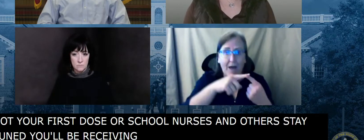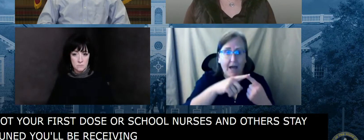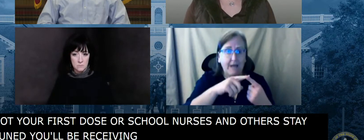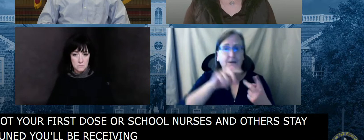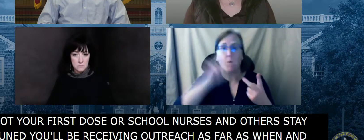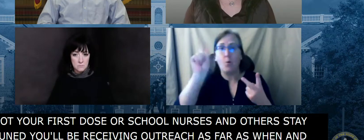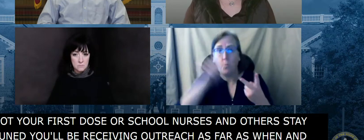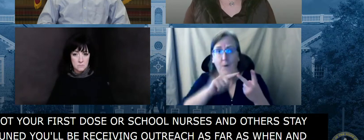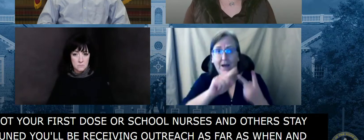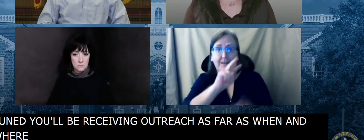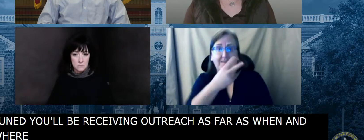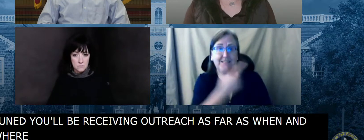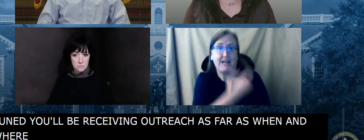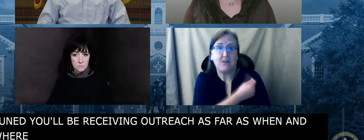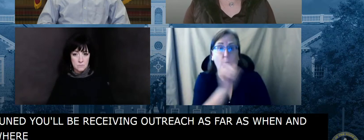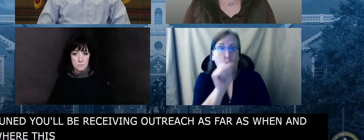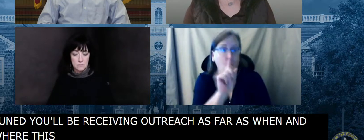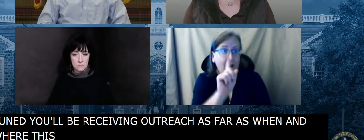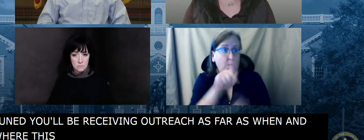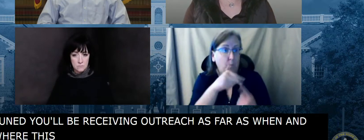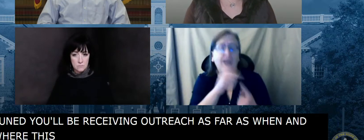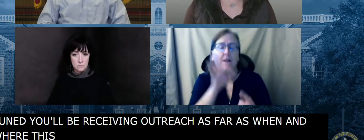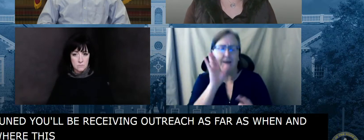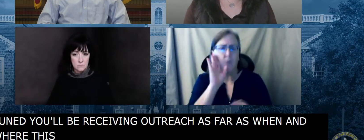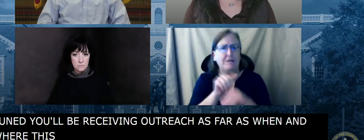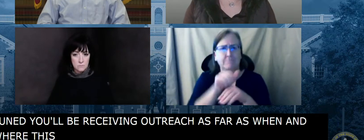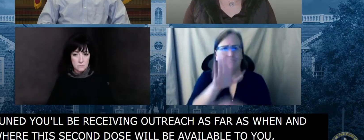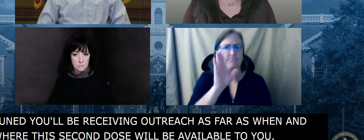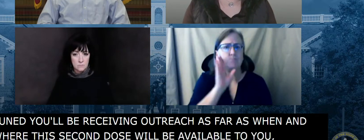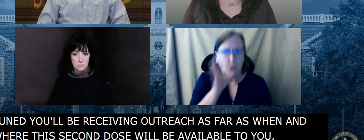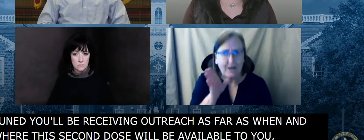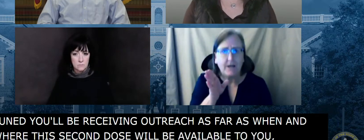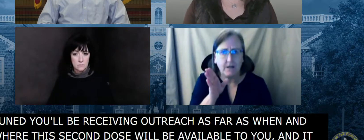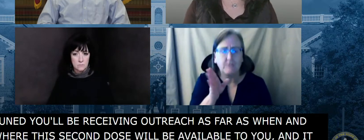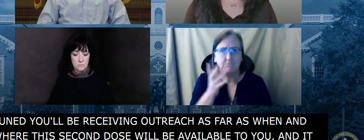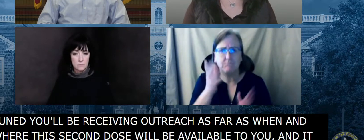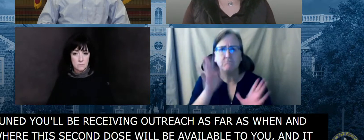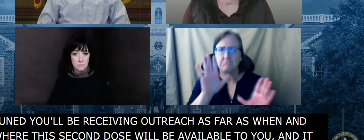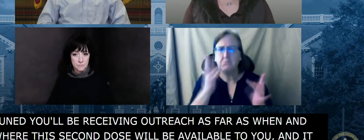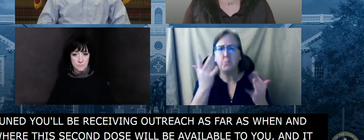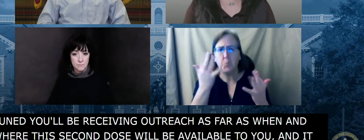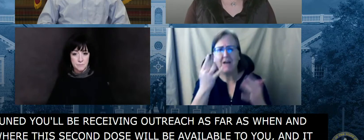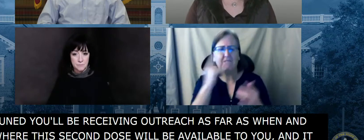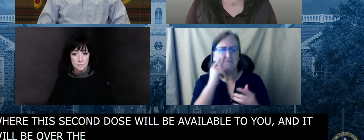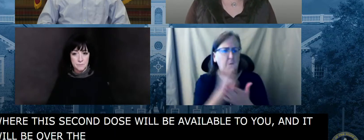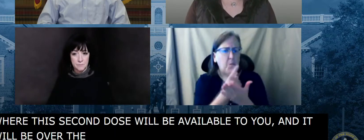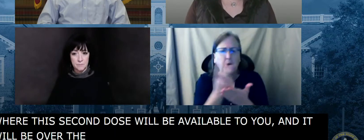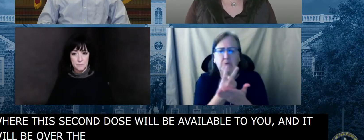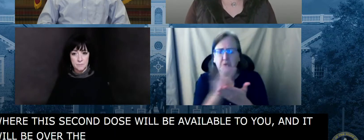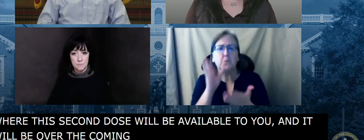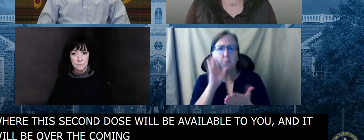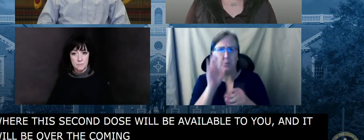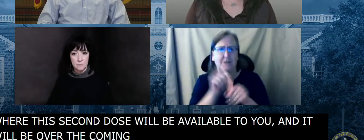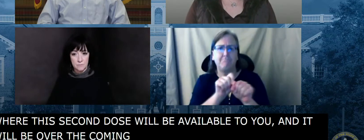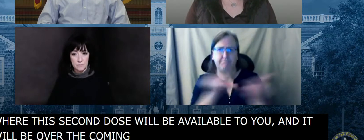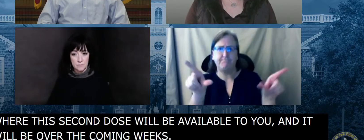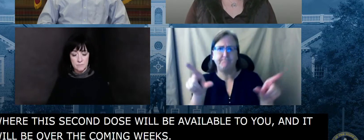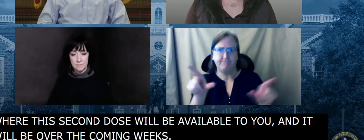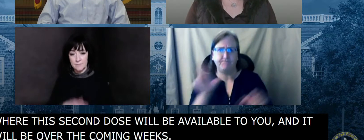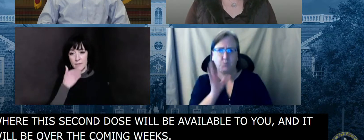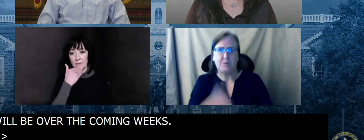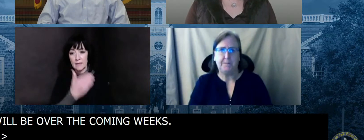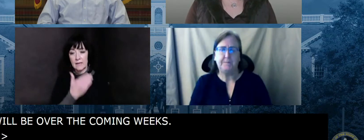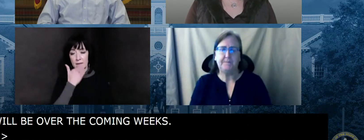dose will be available to you, and it will be over the coming weeks. Thank you, Dr. Rattay.